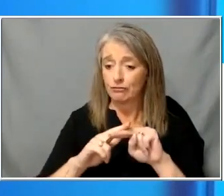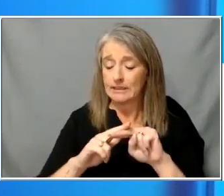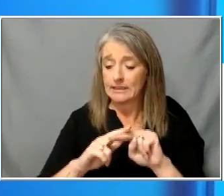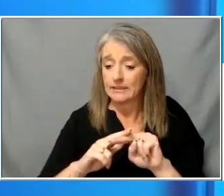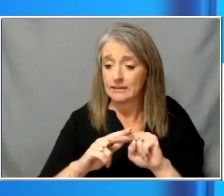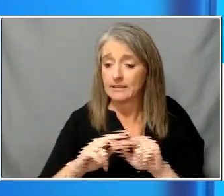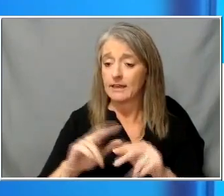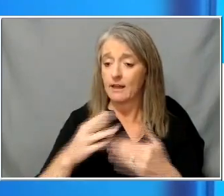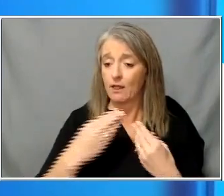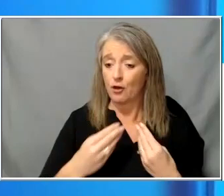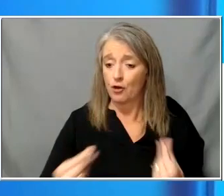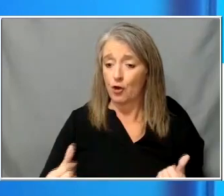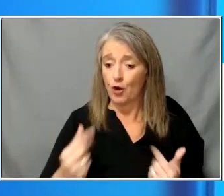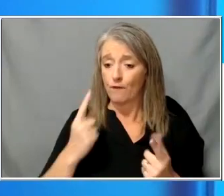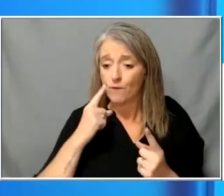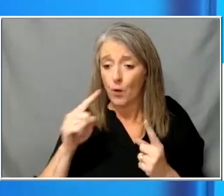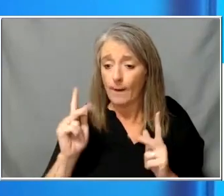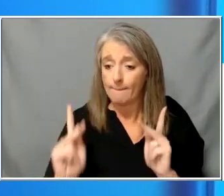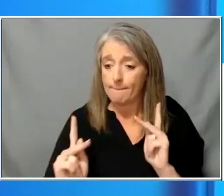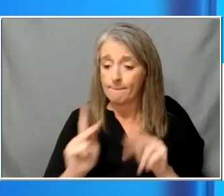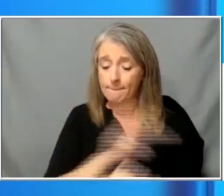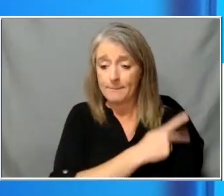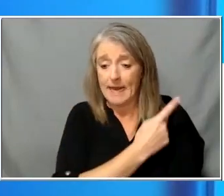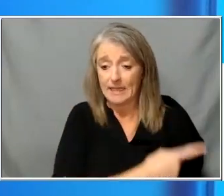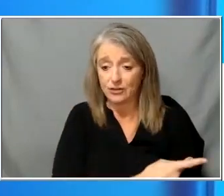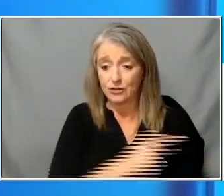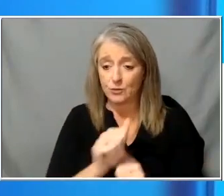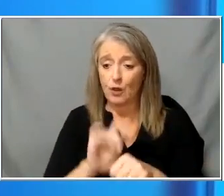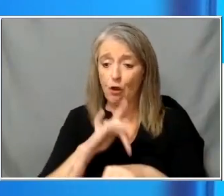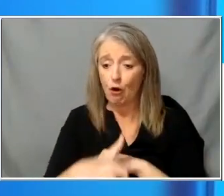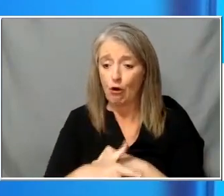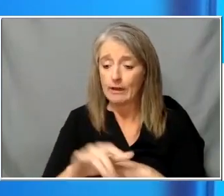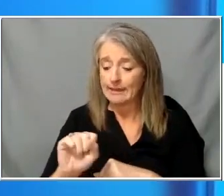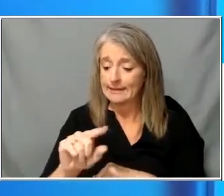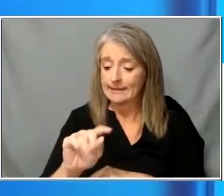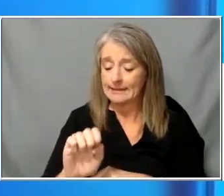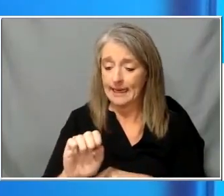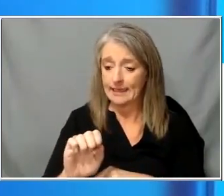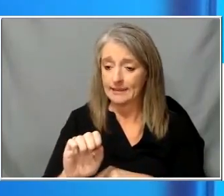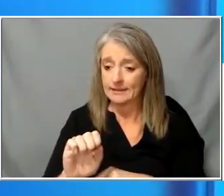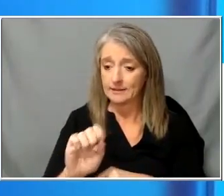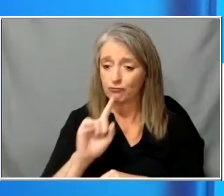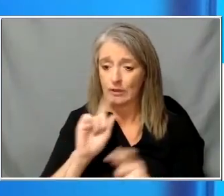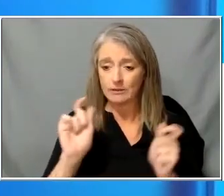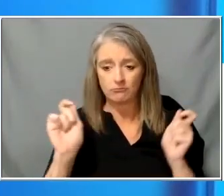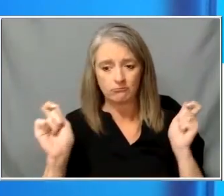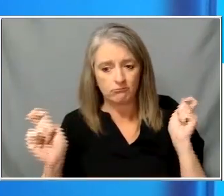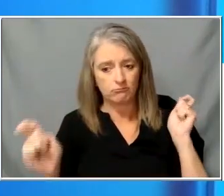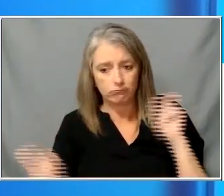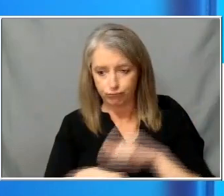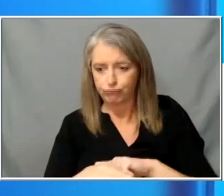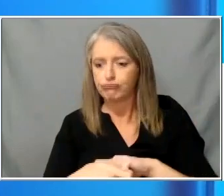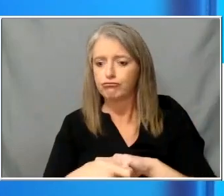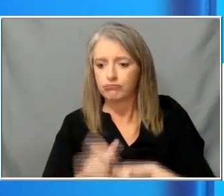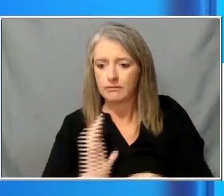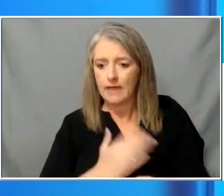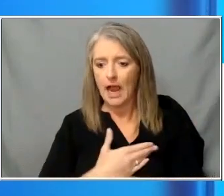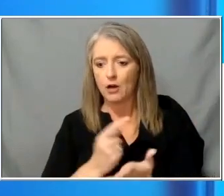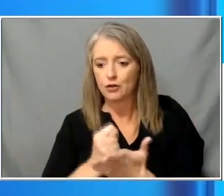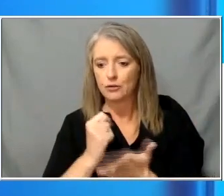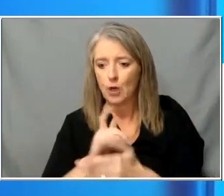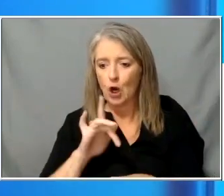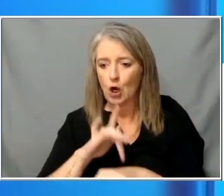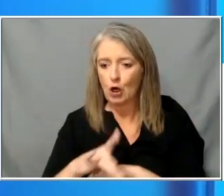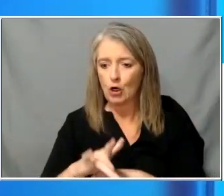of cure for patients with early stage breast cancer. So really a paradigm shift for us in the treatment of early stage